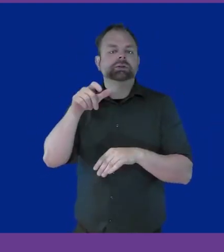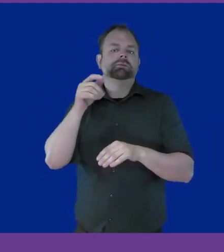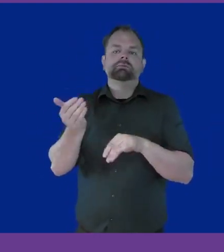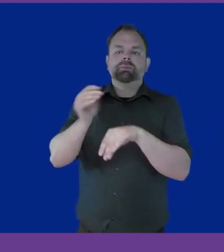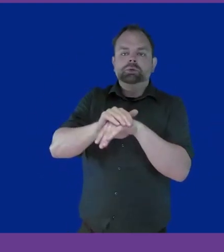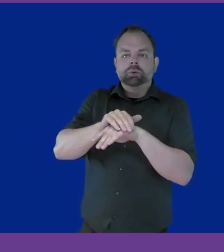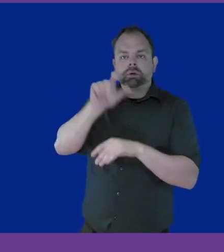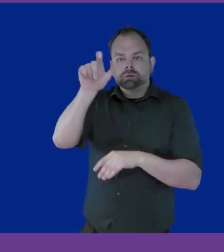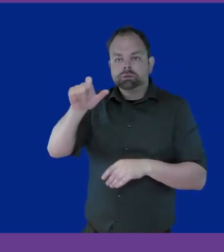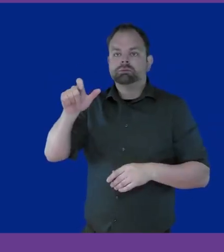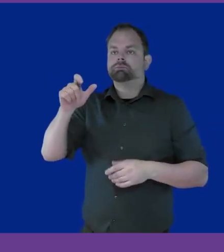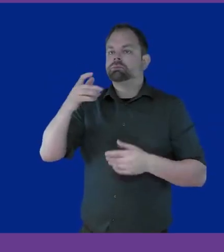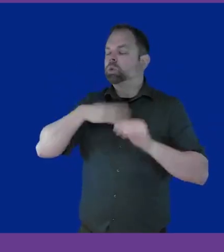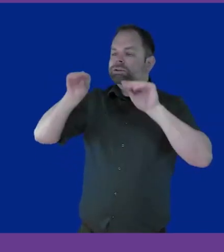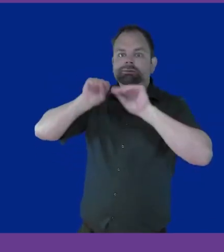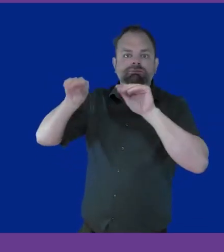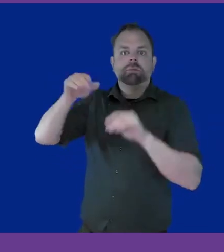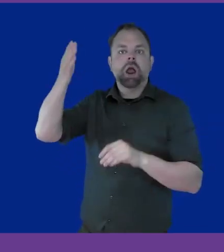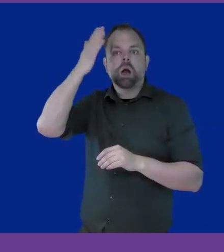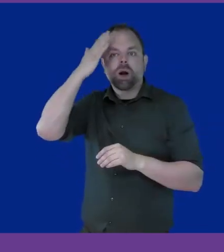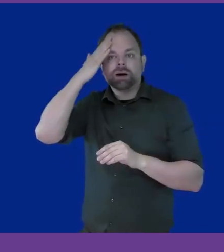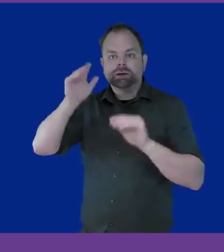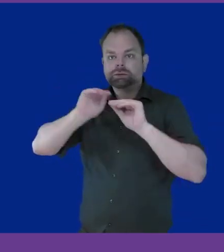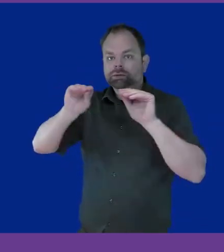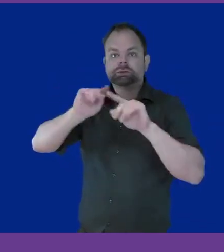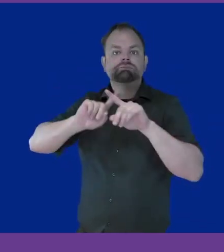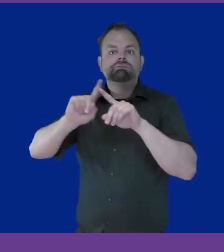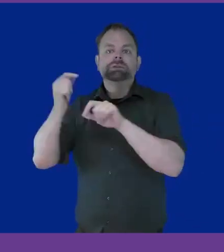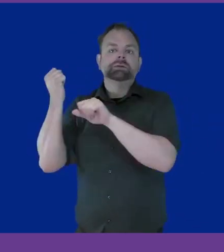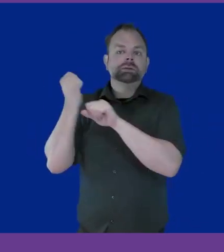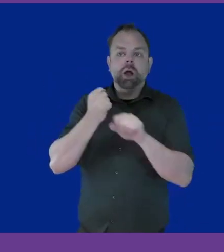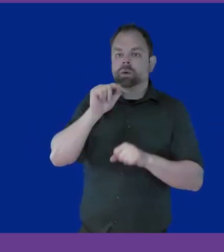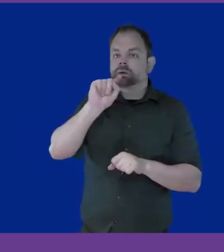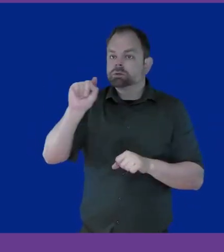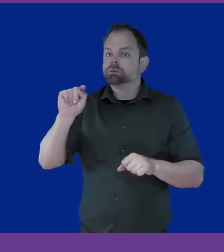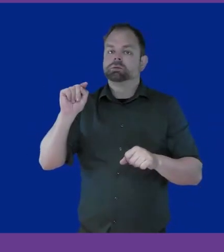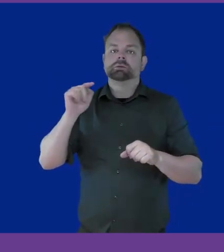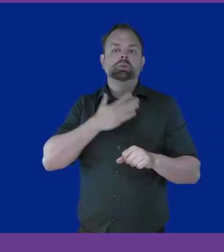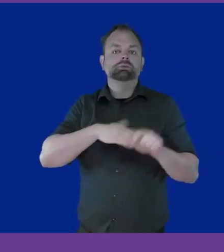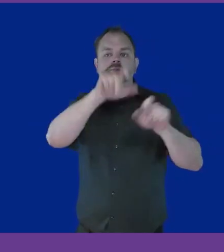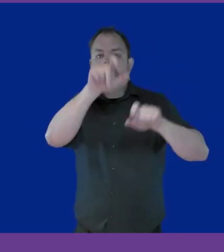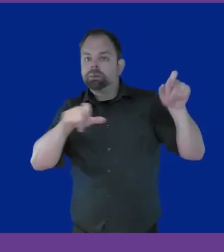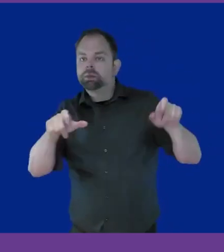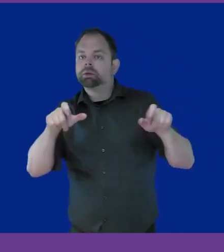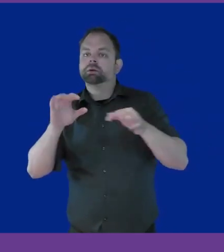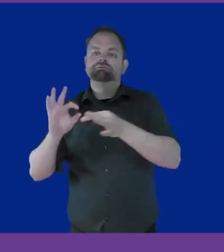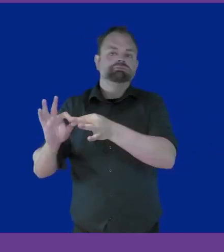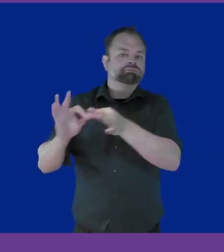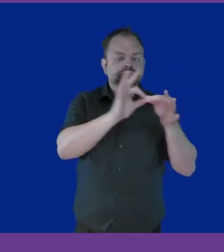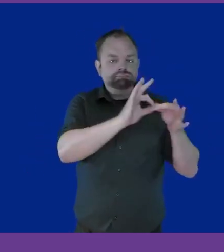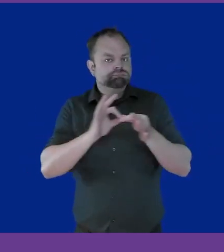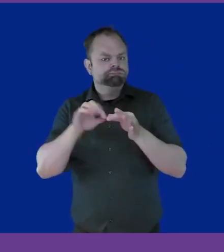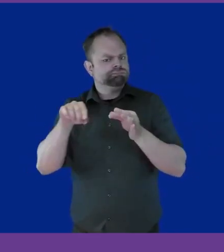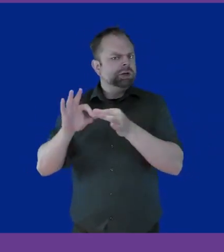around 88 events. And these workshops is one of these events. And we do always